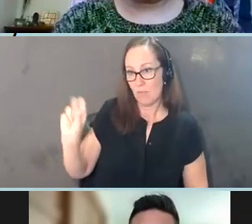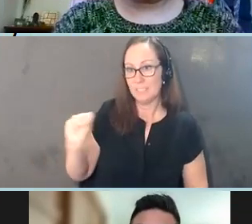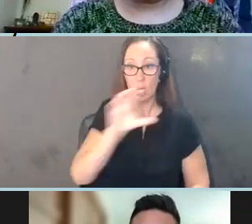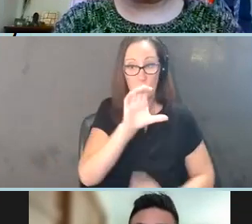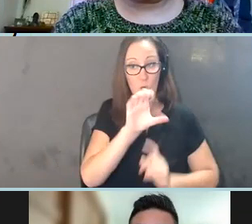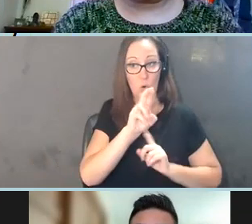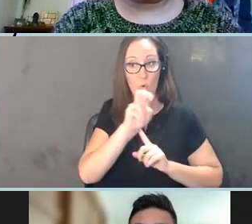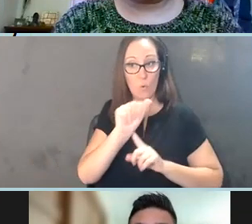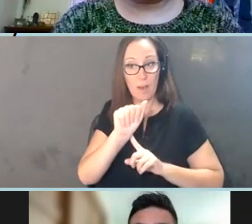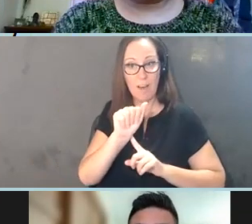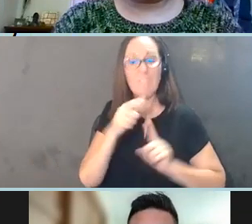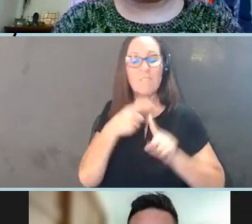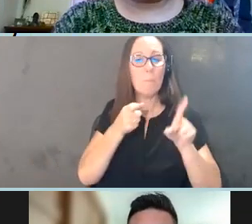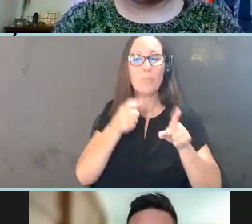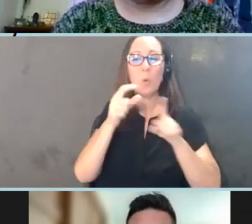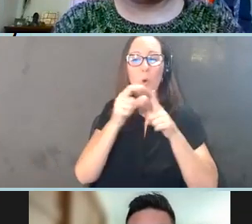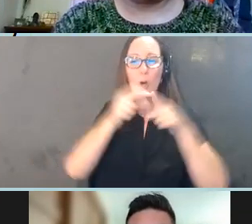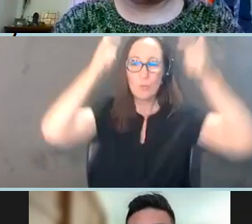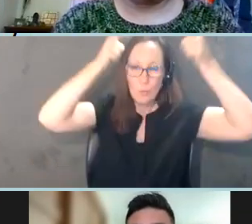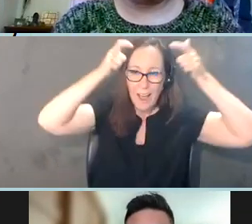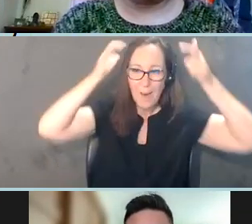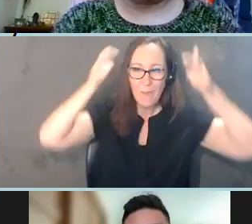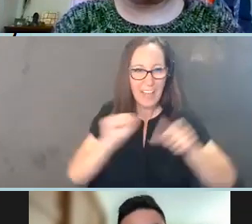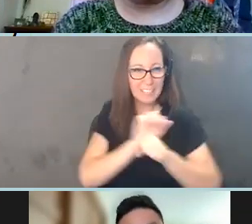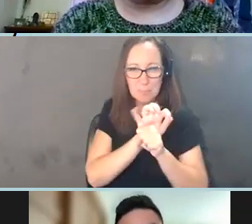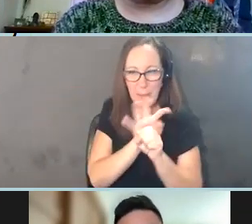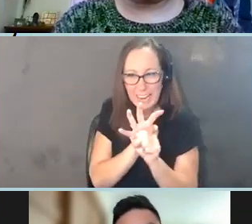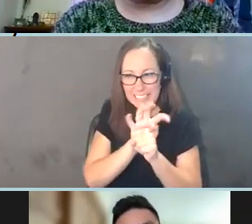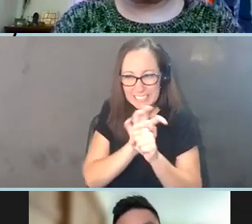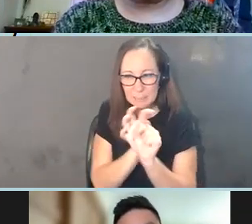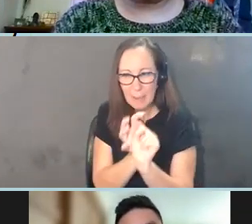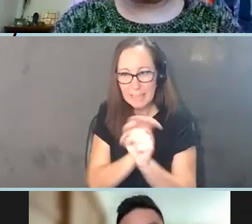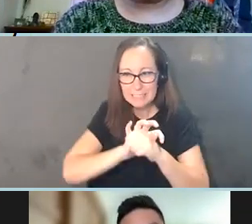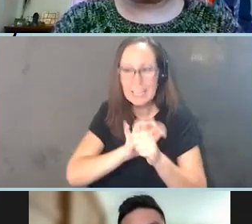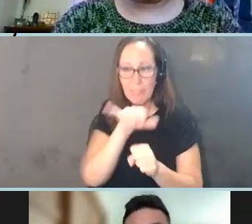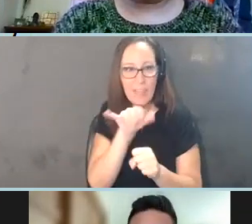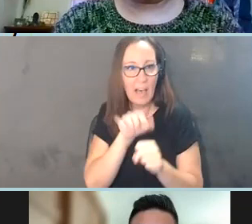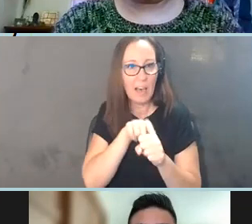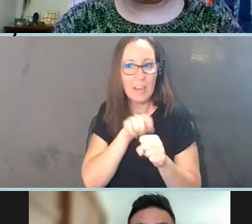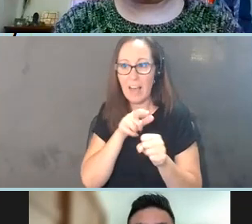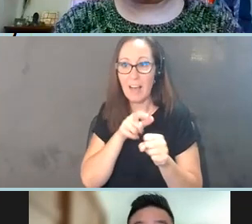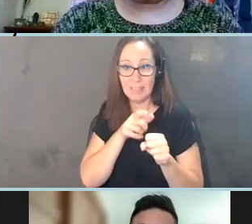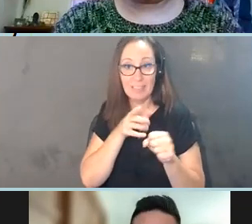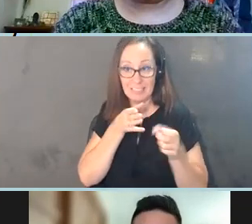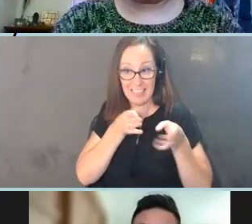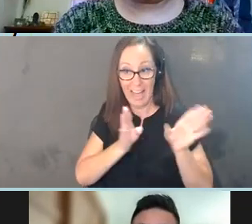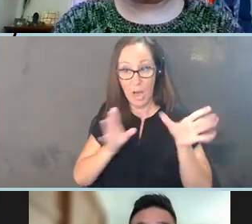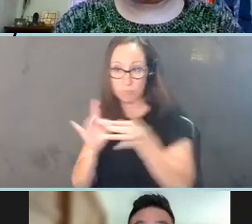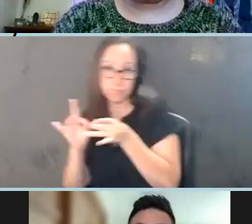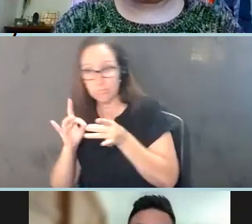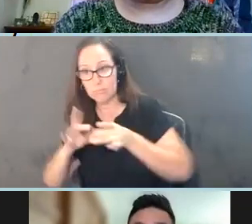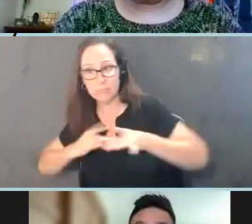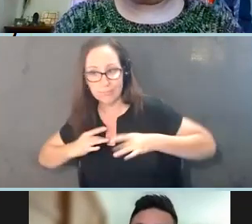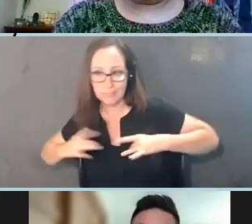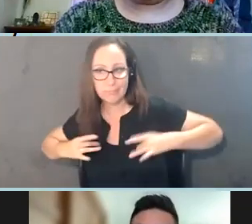those little spikes on there on the virus, which kind of act like a crown. And it's those spikes that allow the virus to attach to your respiratory tract,